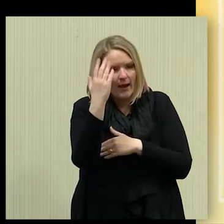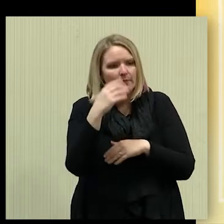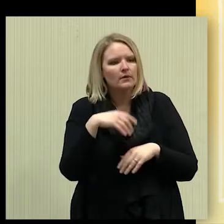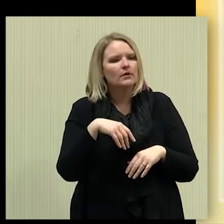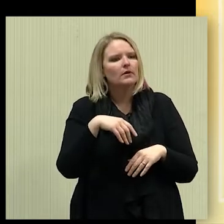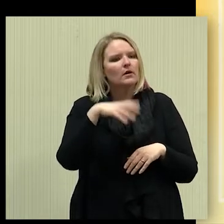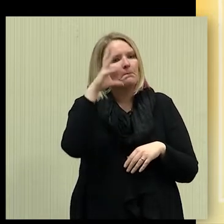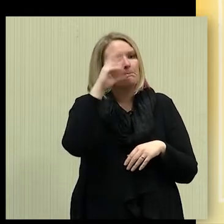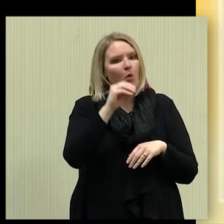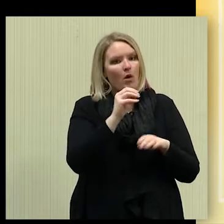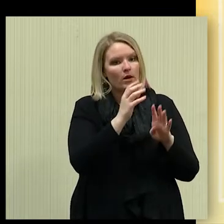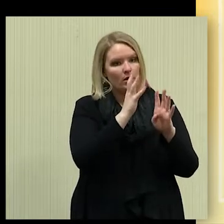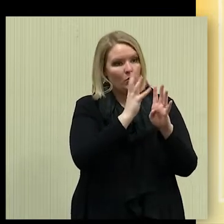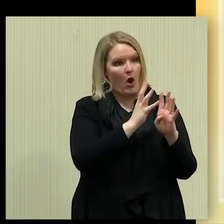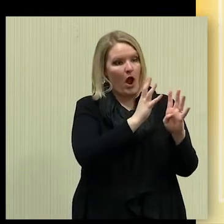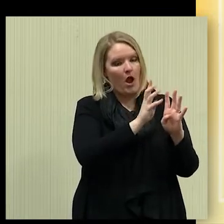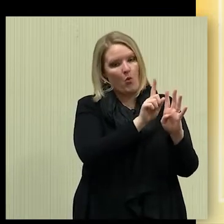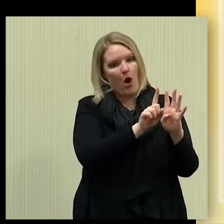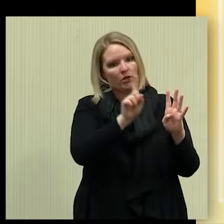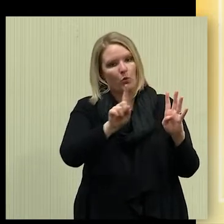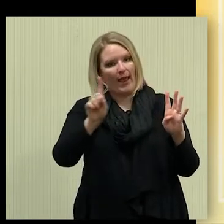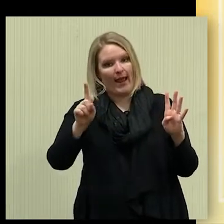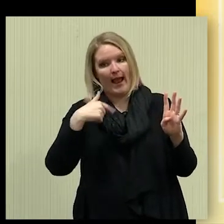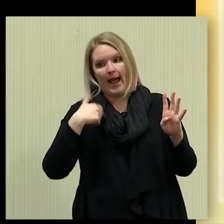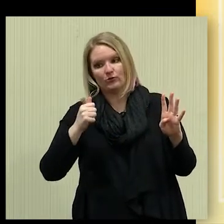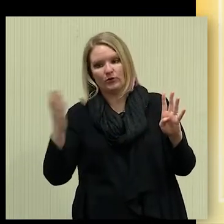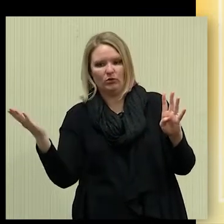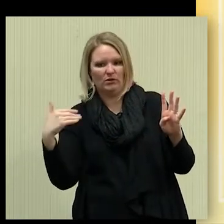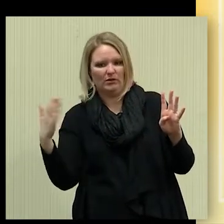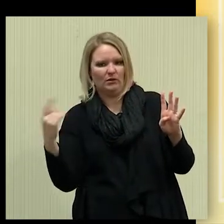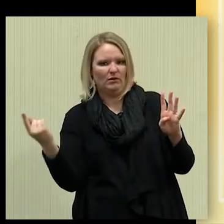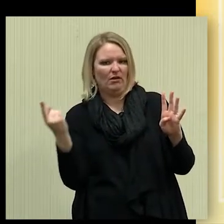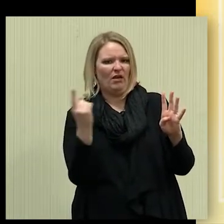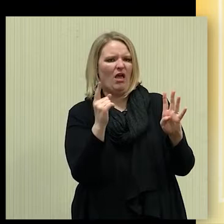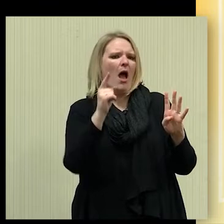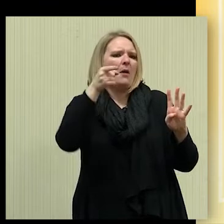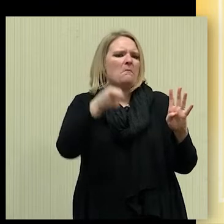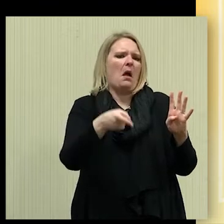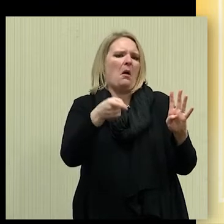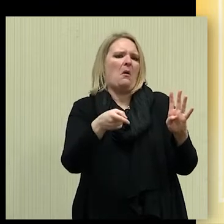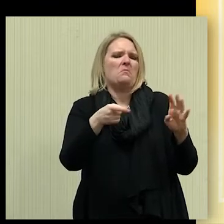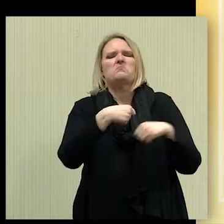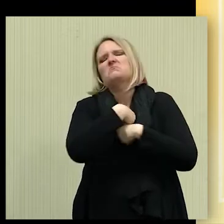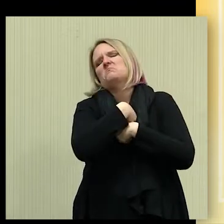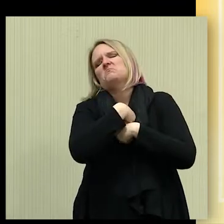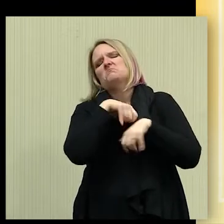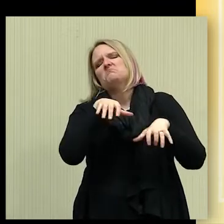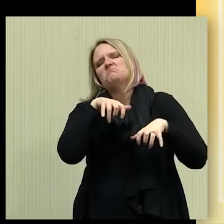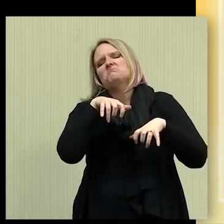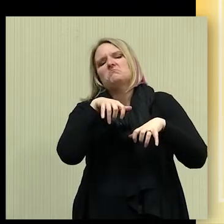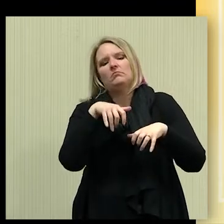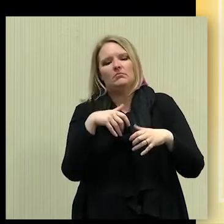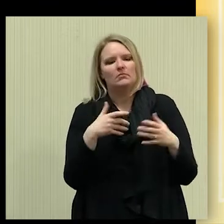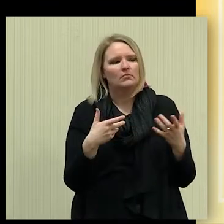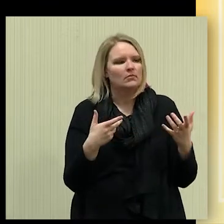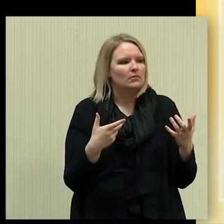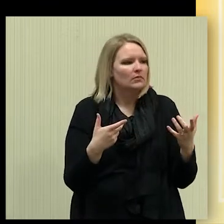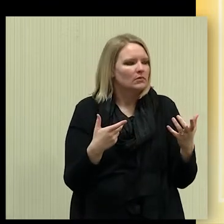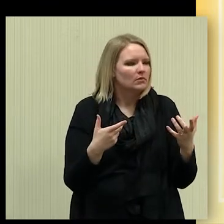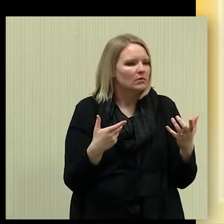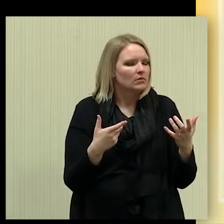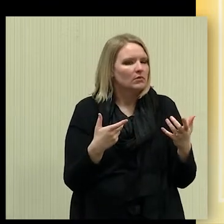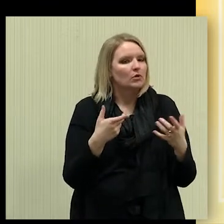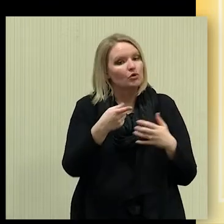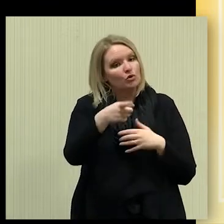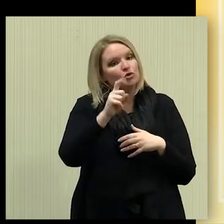away from the line. When you try to guide him back to the line, he drops to the ground and will not budge. What will you or what should you have